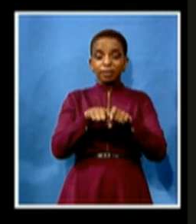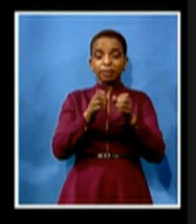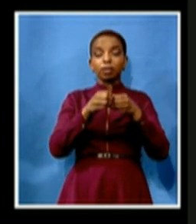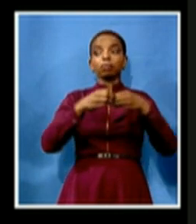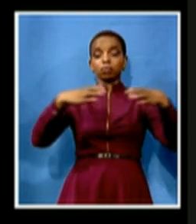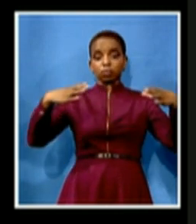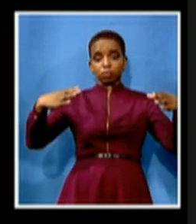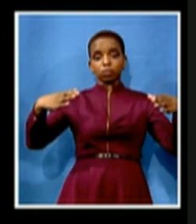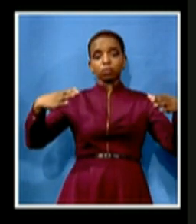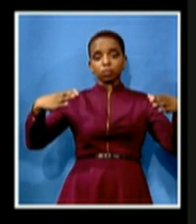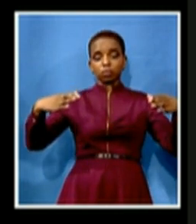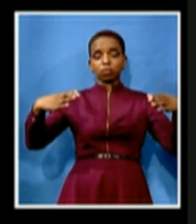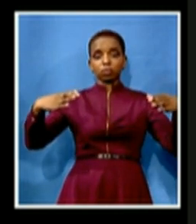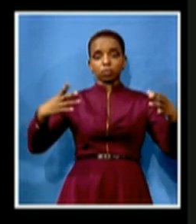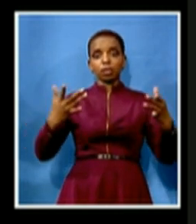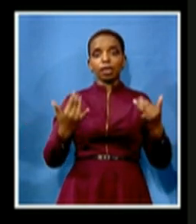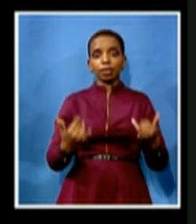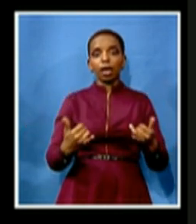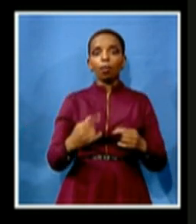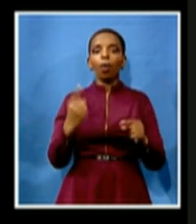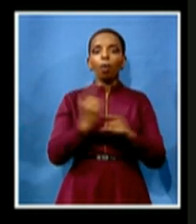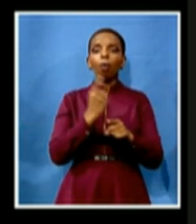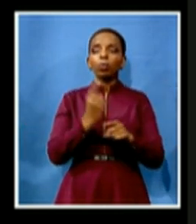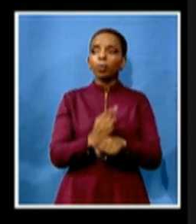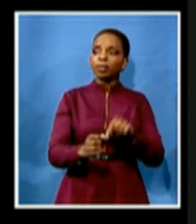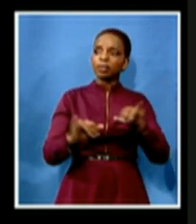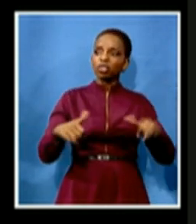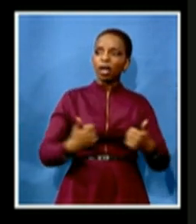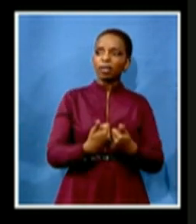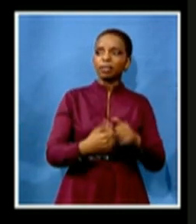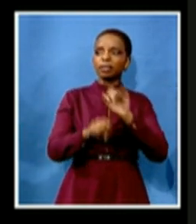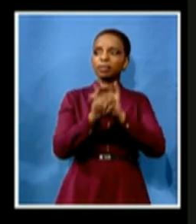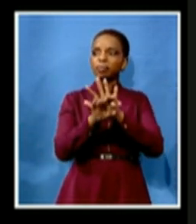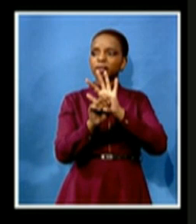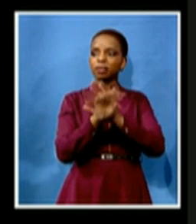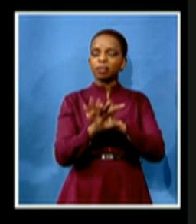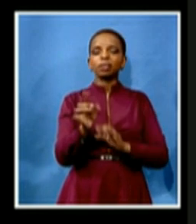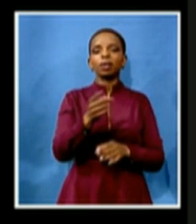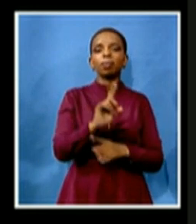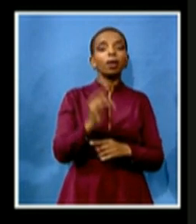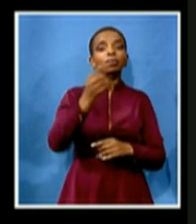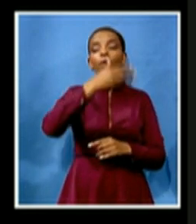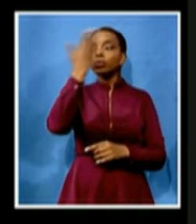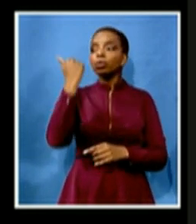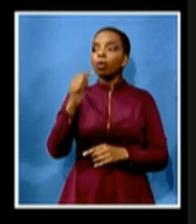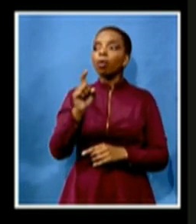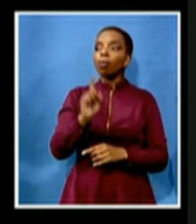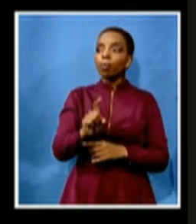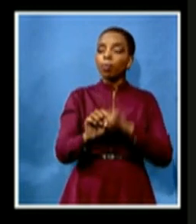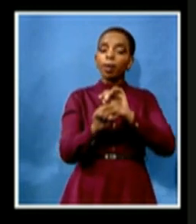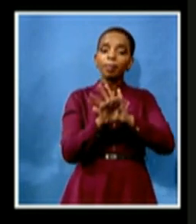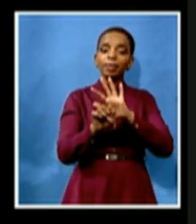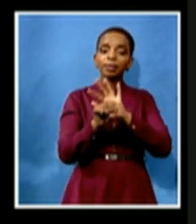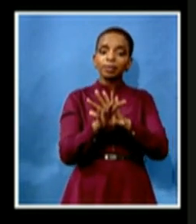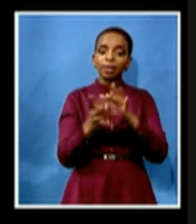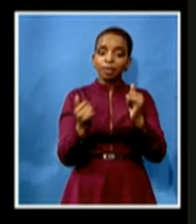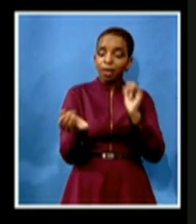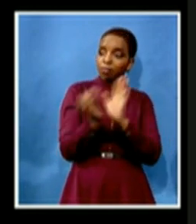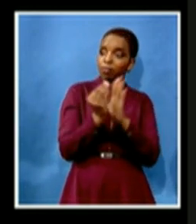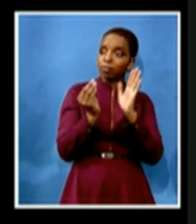media statements is that not all the media statements are all scientific. Some of them could arise